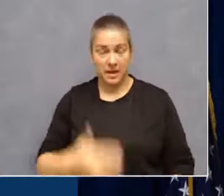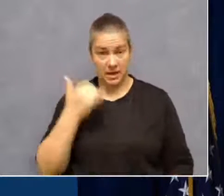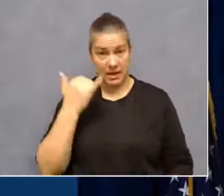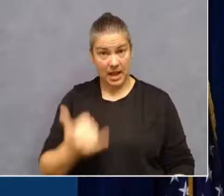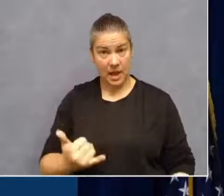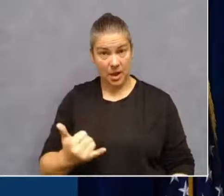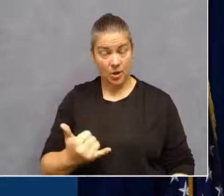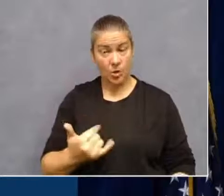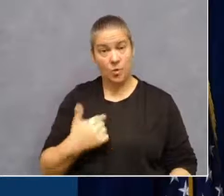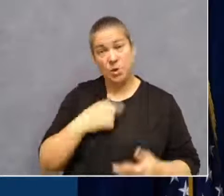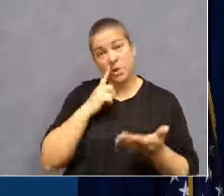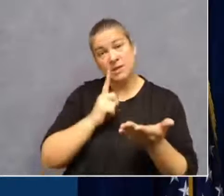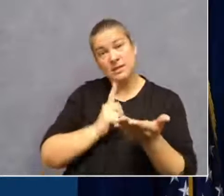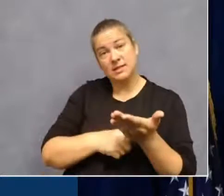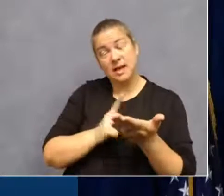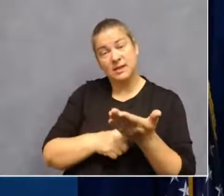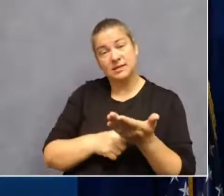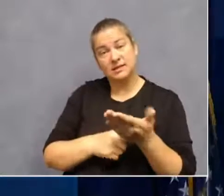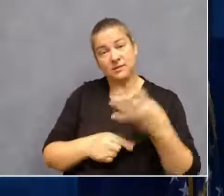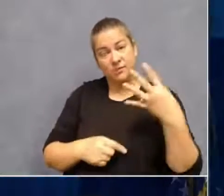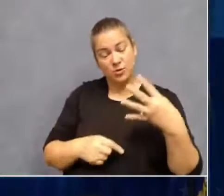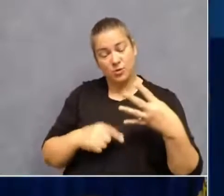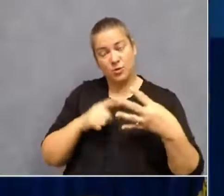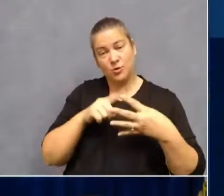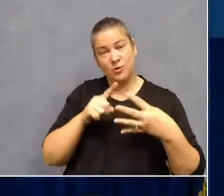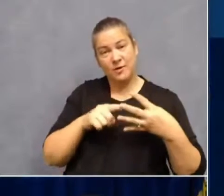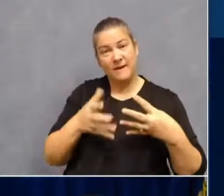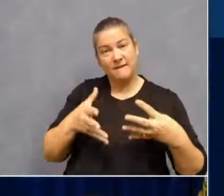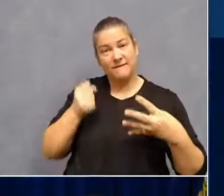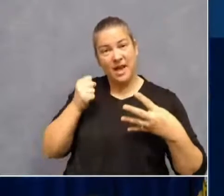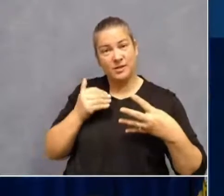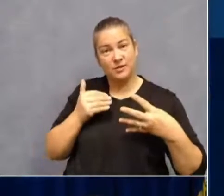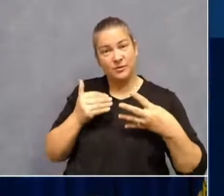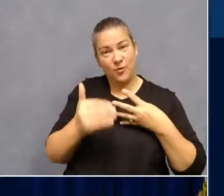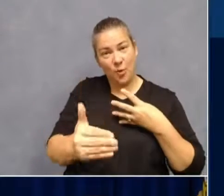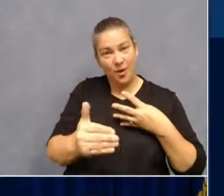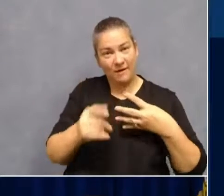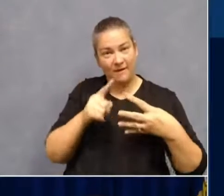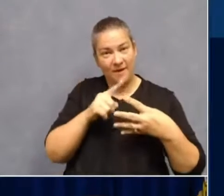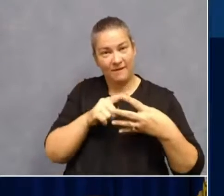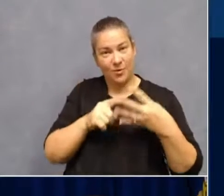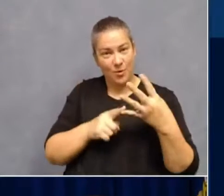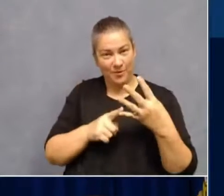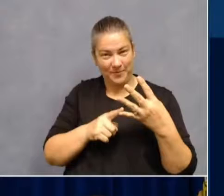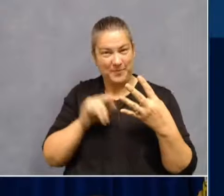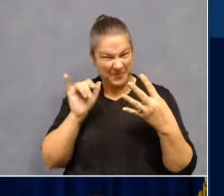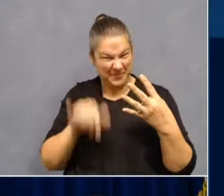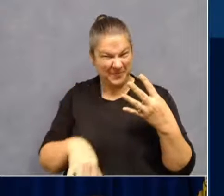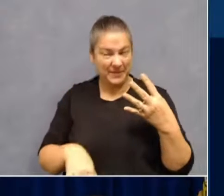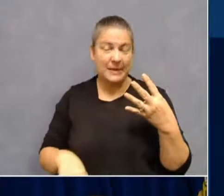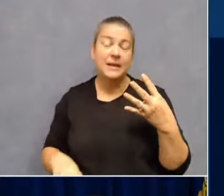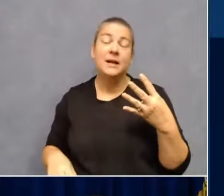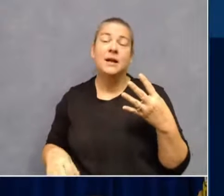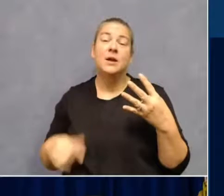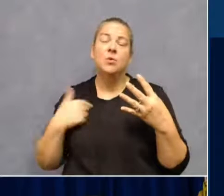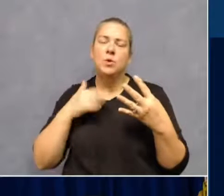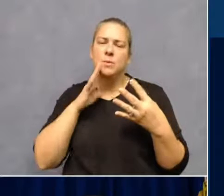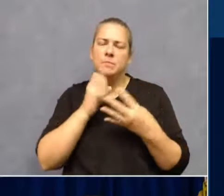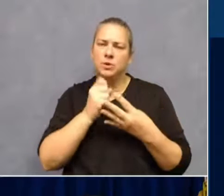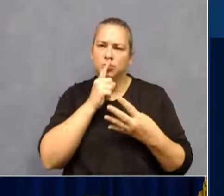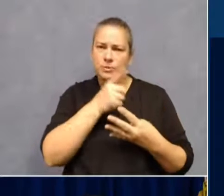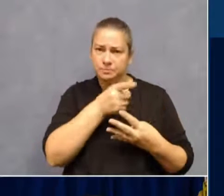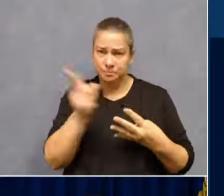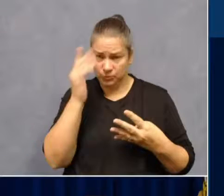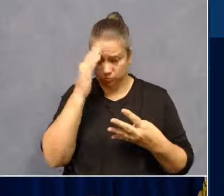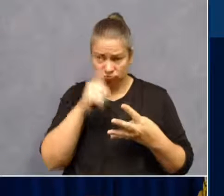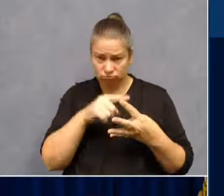Those are 4 things going on in state government we want to make sure you know about. Then we're going to have the Lieutenant Governor